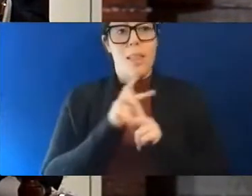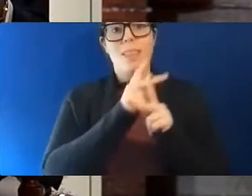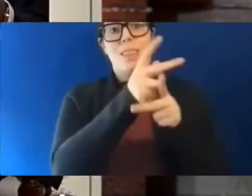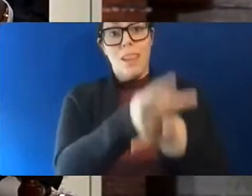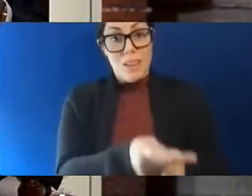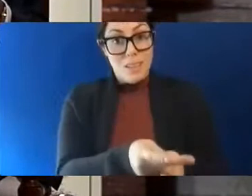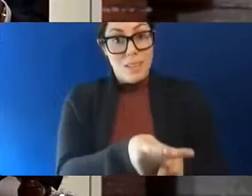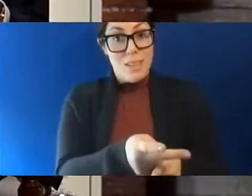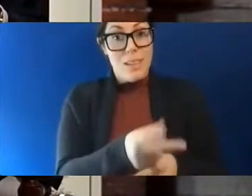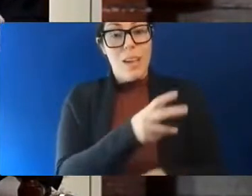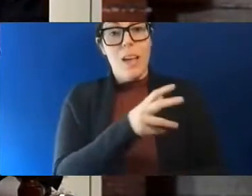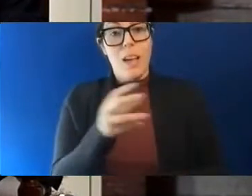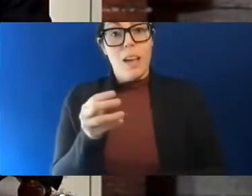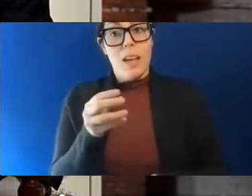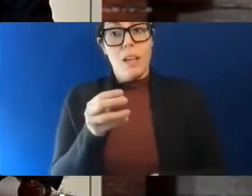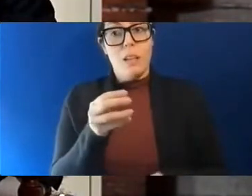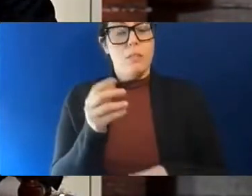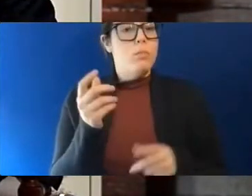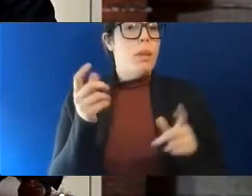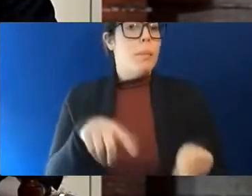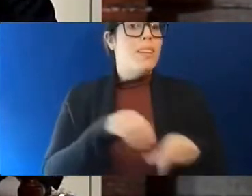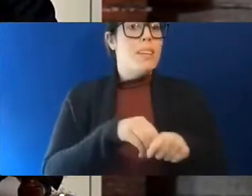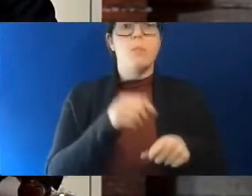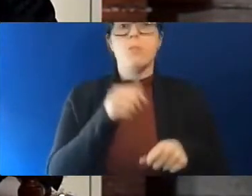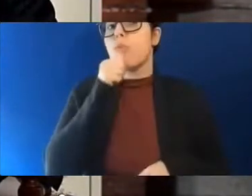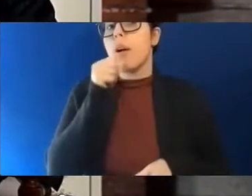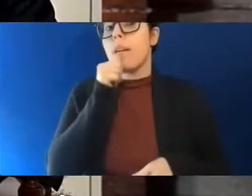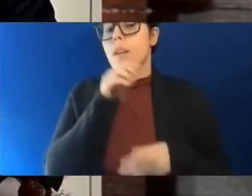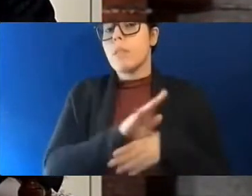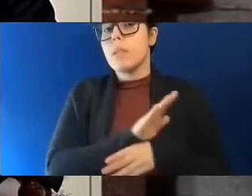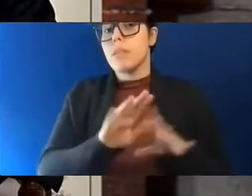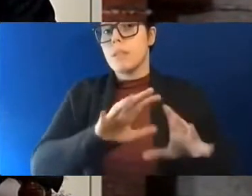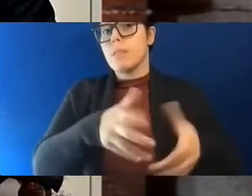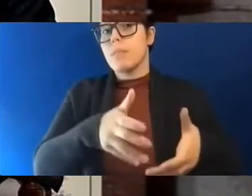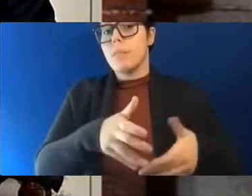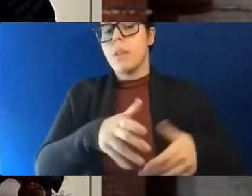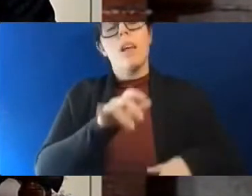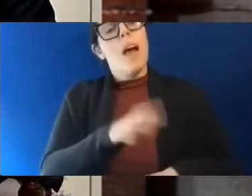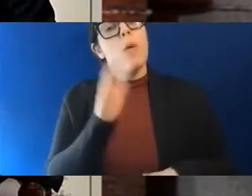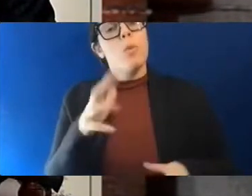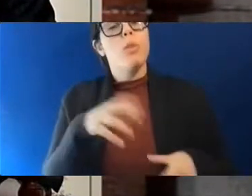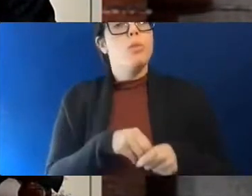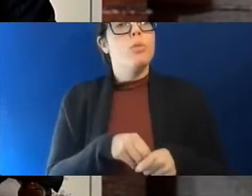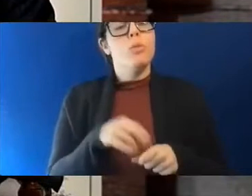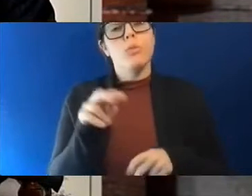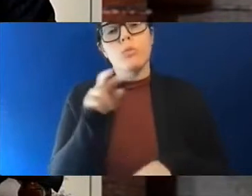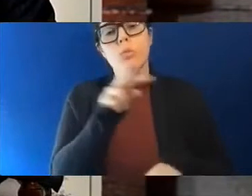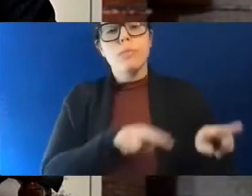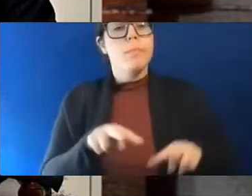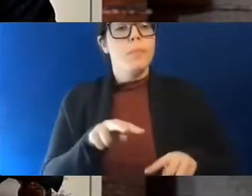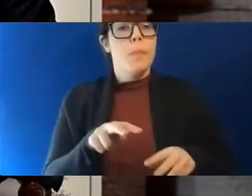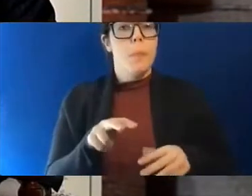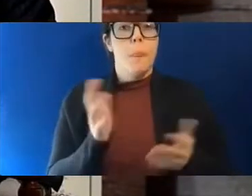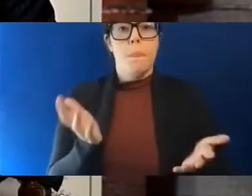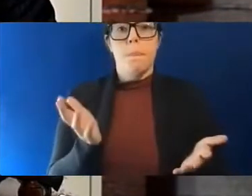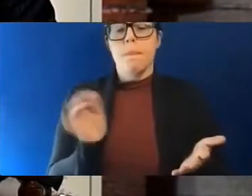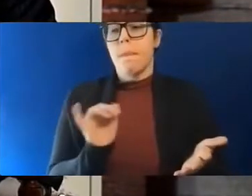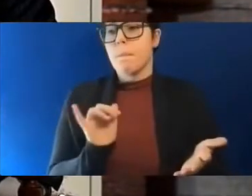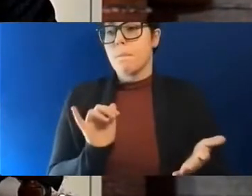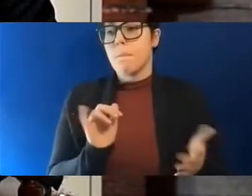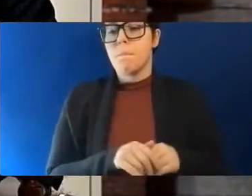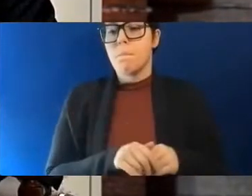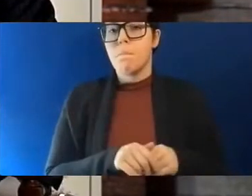in our private sector entity, which will look at a combination of